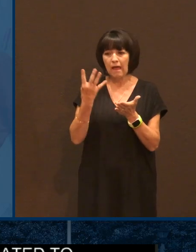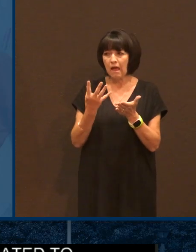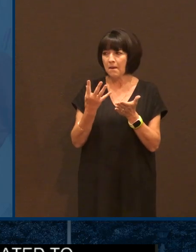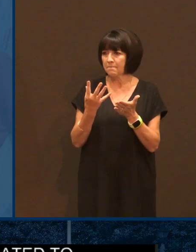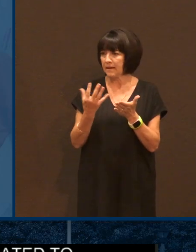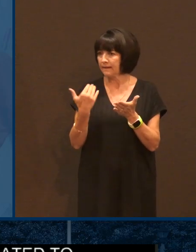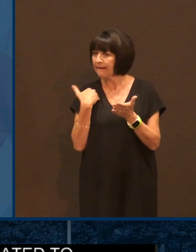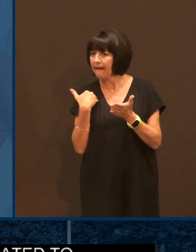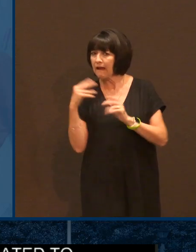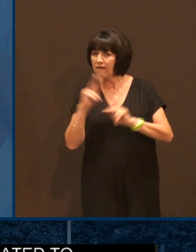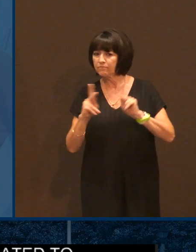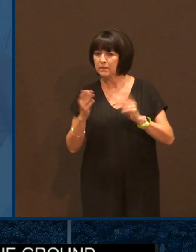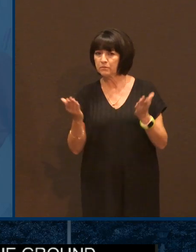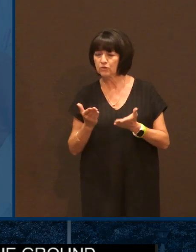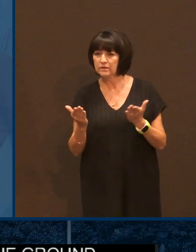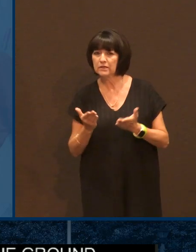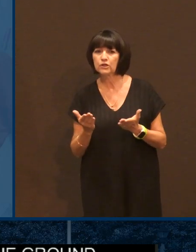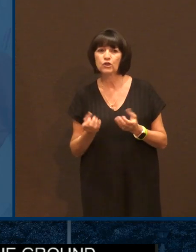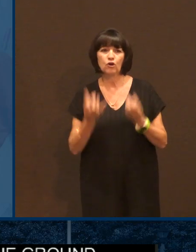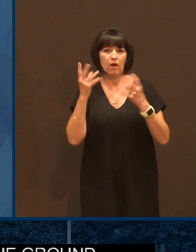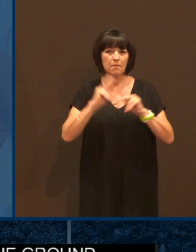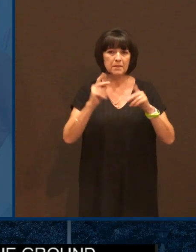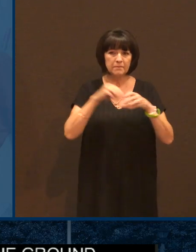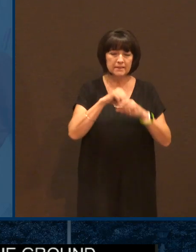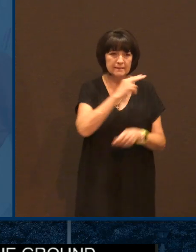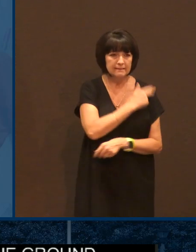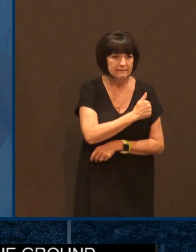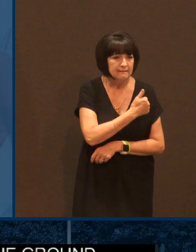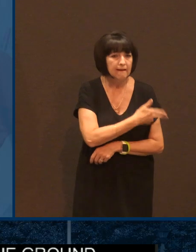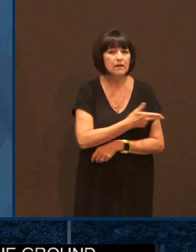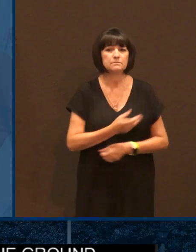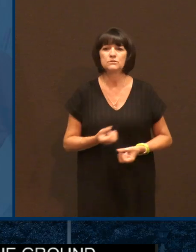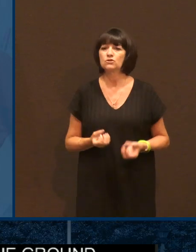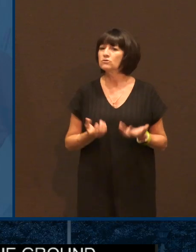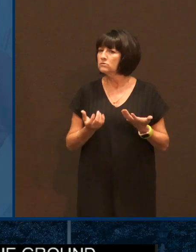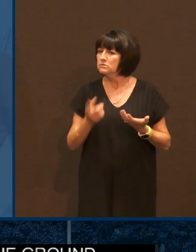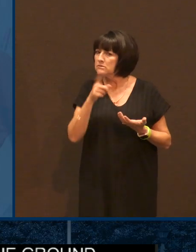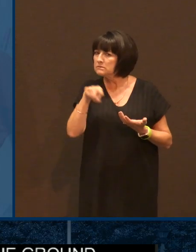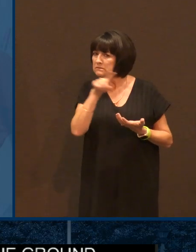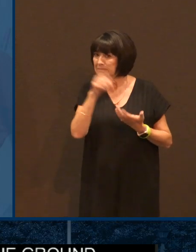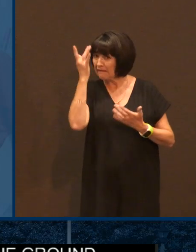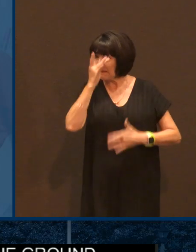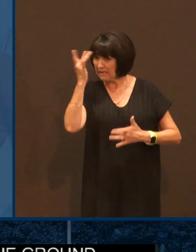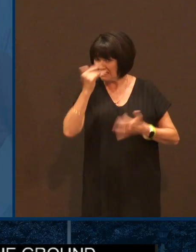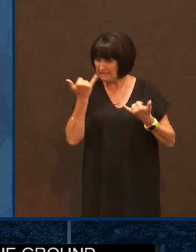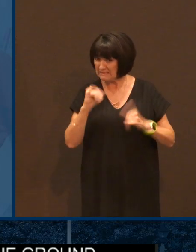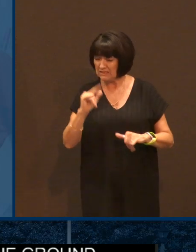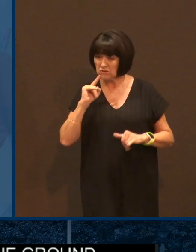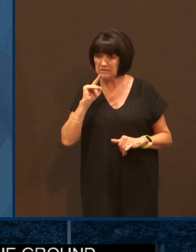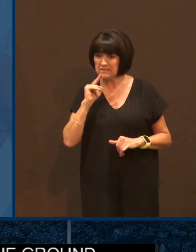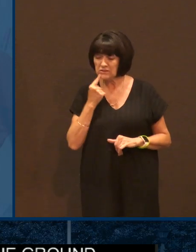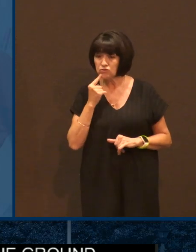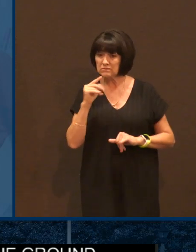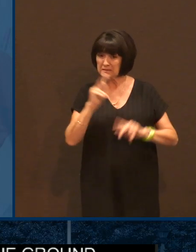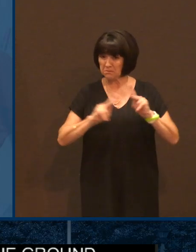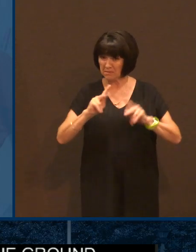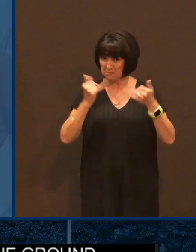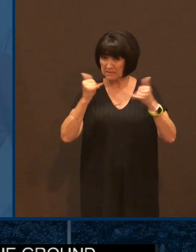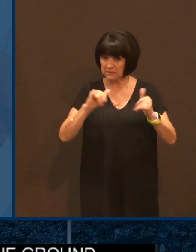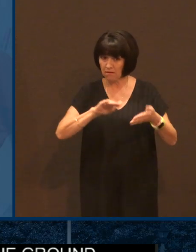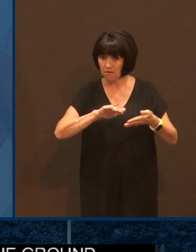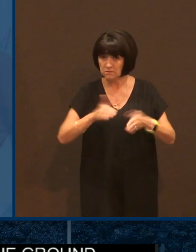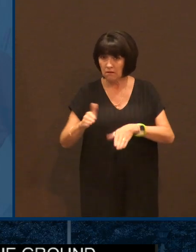COVID-19 cases in our state, the number of hospitalizations, the seriousness of the illness, the spread, is going to